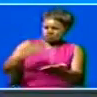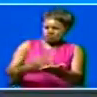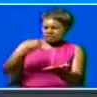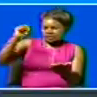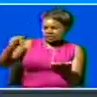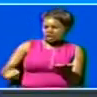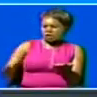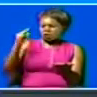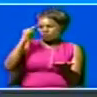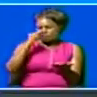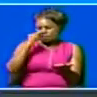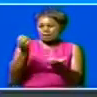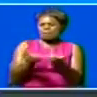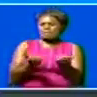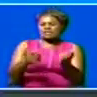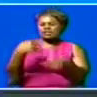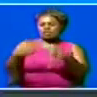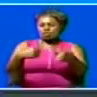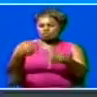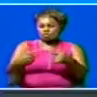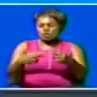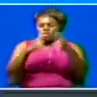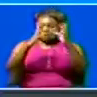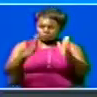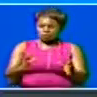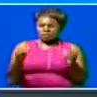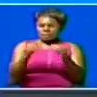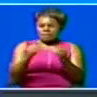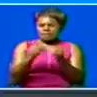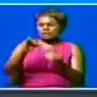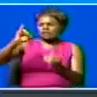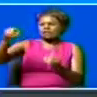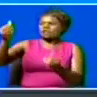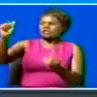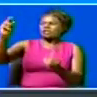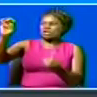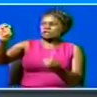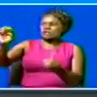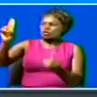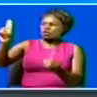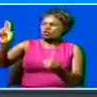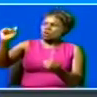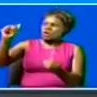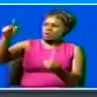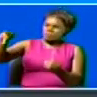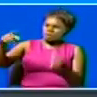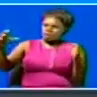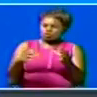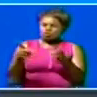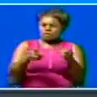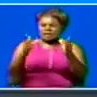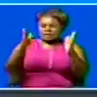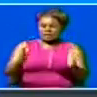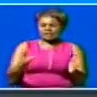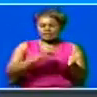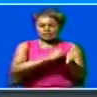and kept its business doors open. Philip Keitani met with James Wambungo, the UAP Group Managing Director General